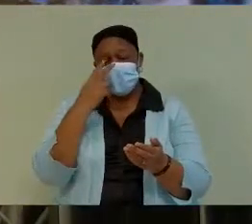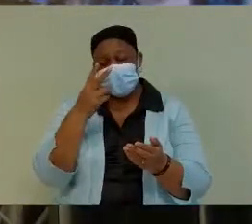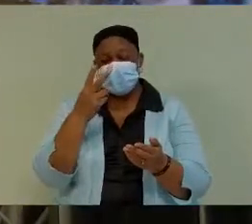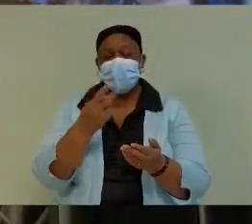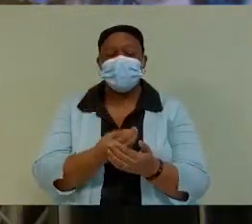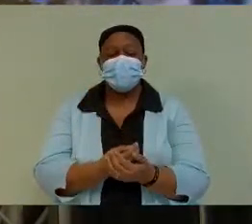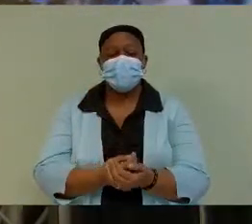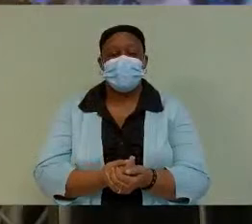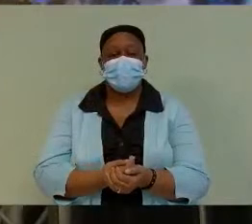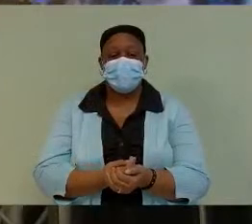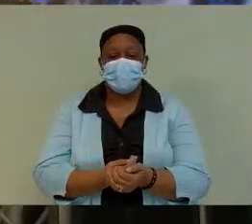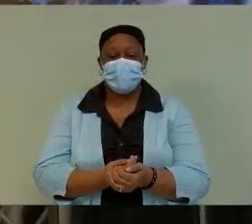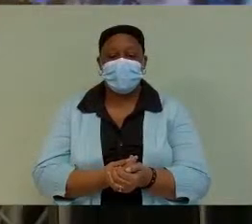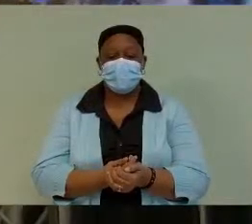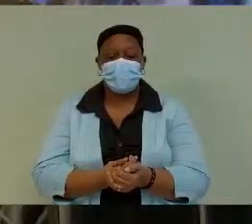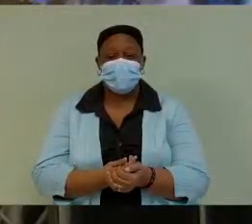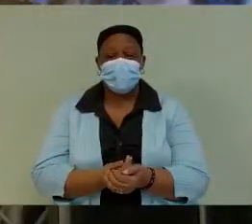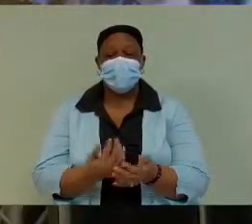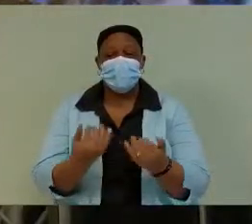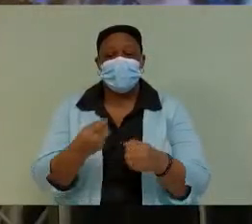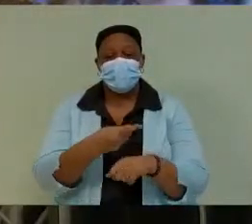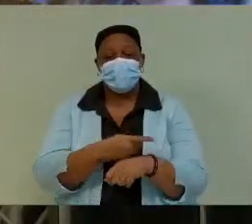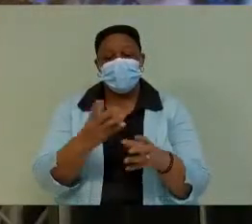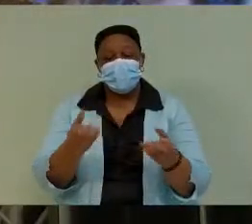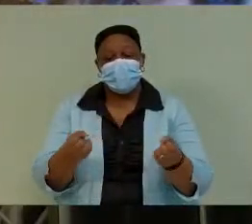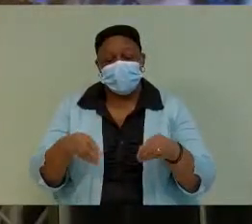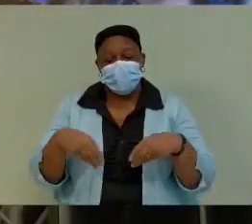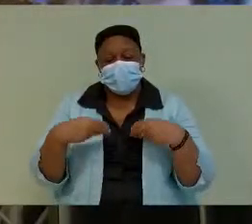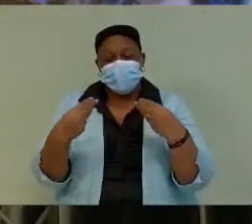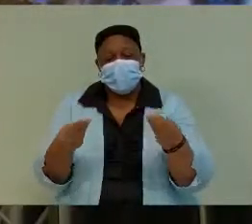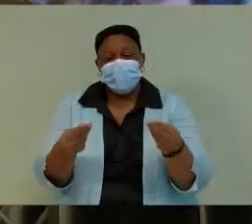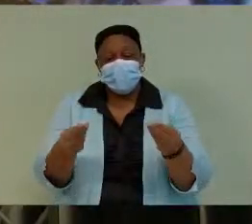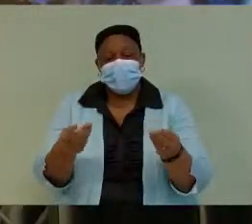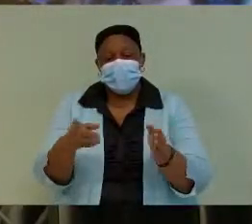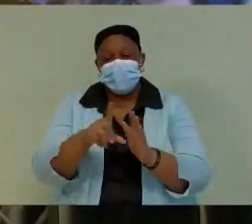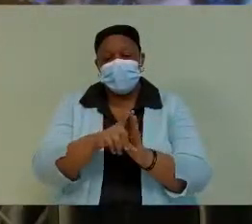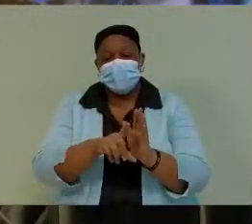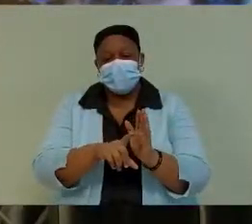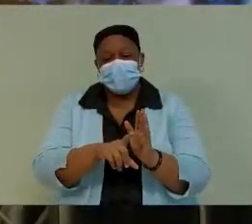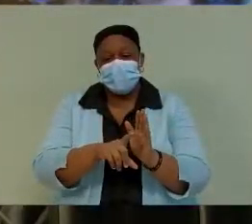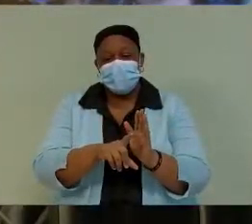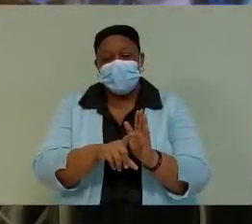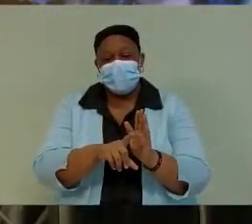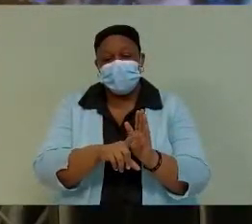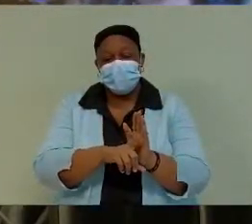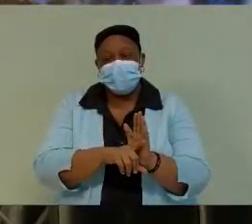media. Today I present to you the law enforcement report